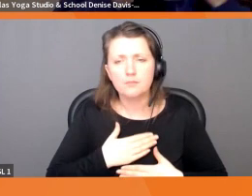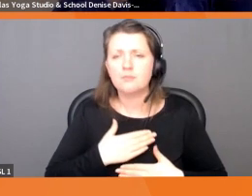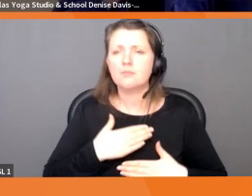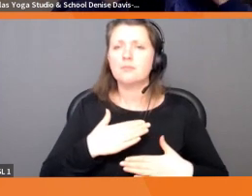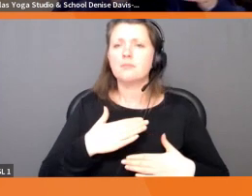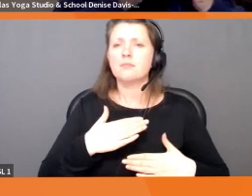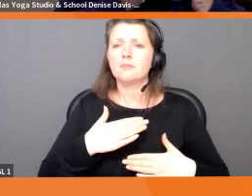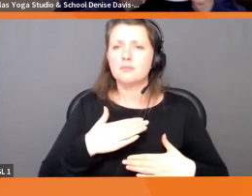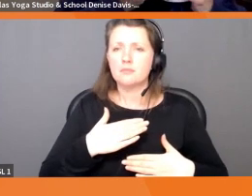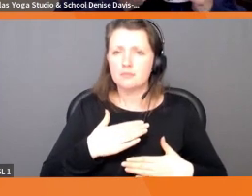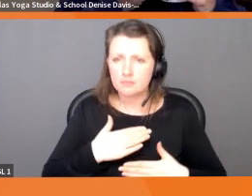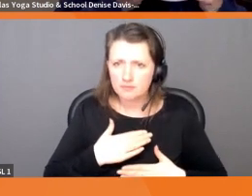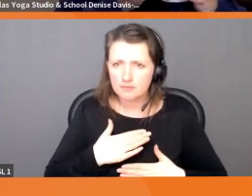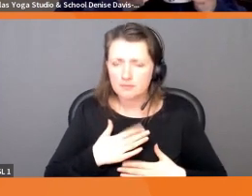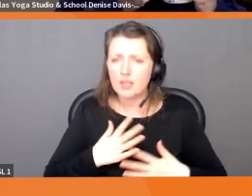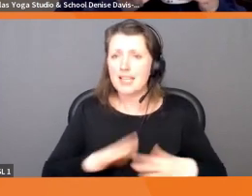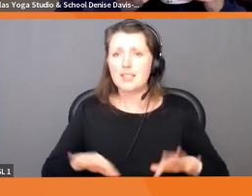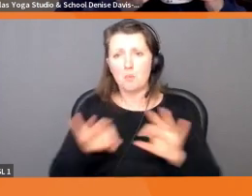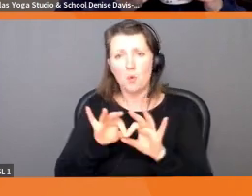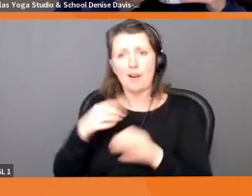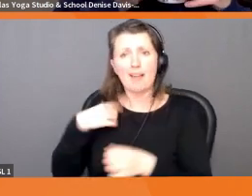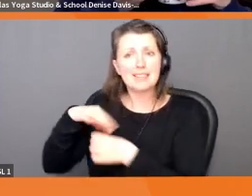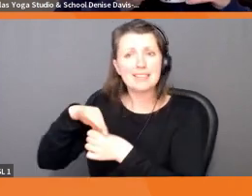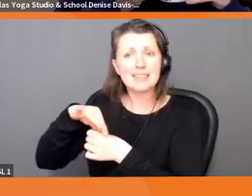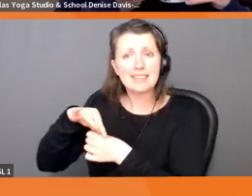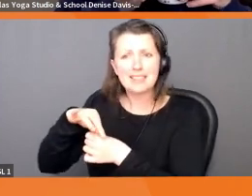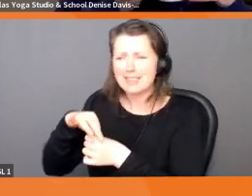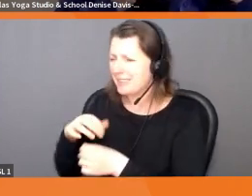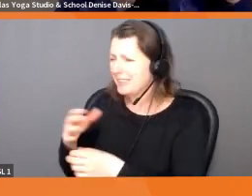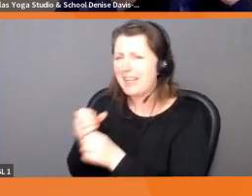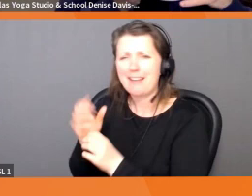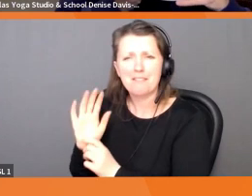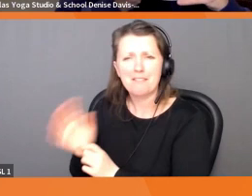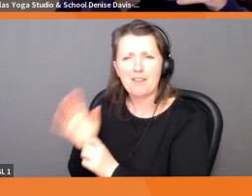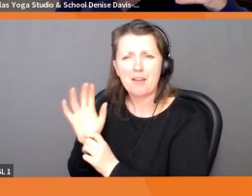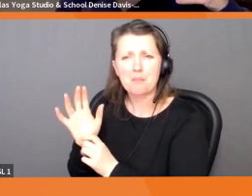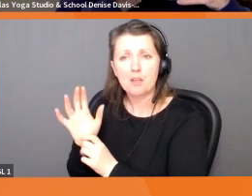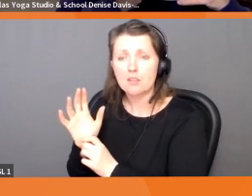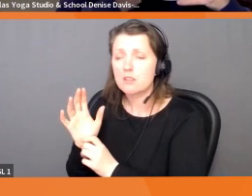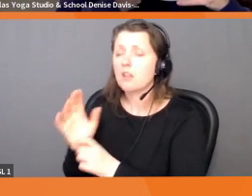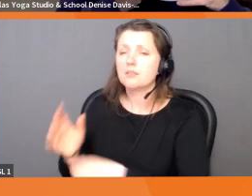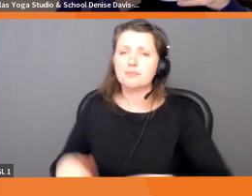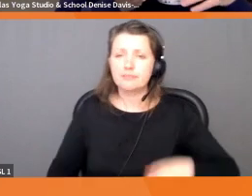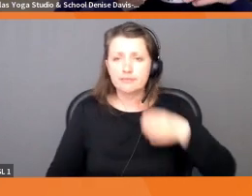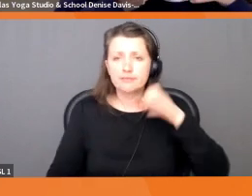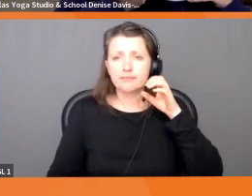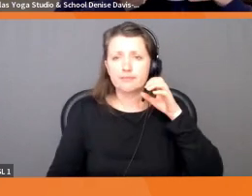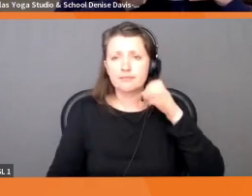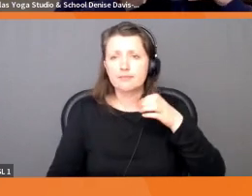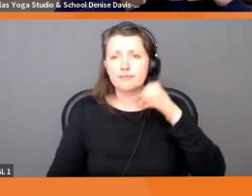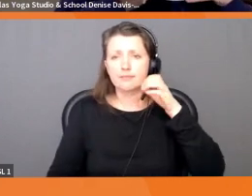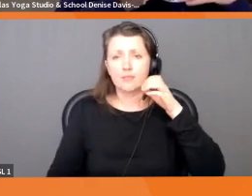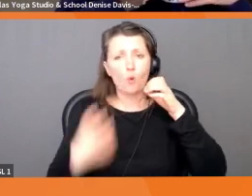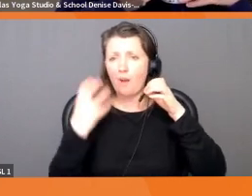back, have a tea, and go outside and have it. Stand outside. We've got winter. Great. Cold weather is good for us. Take